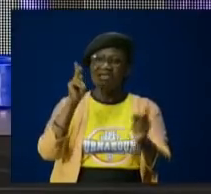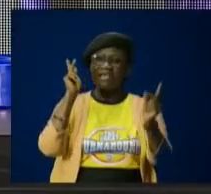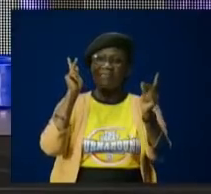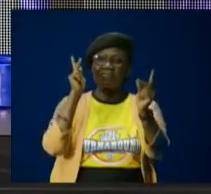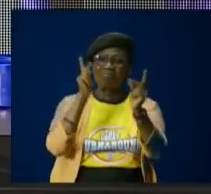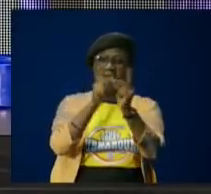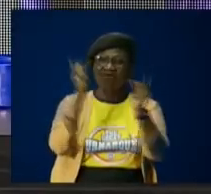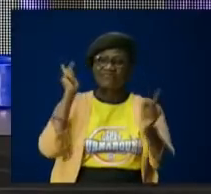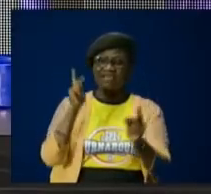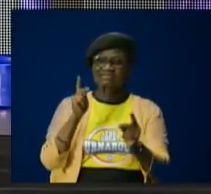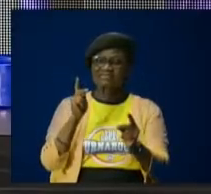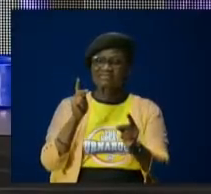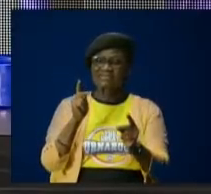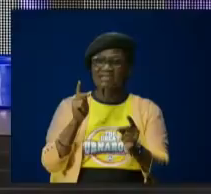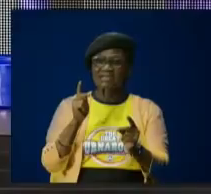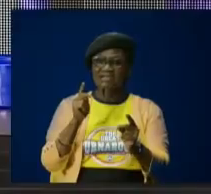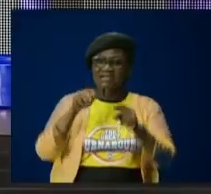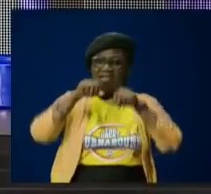Perfect